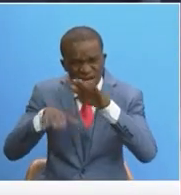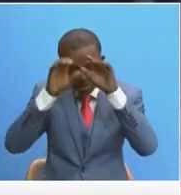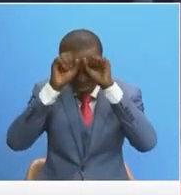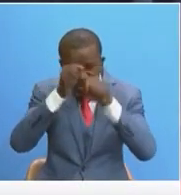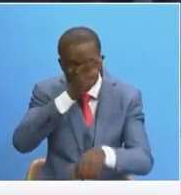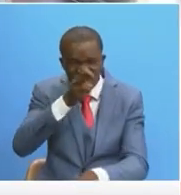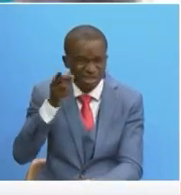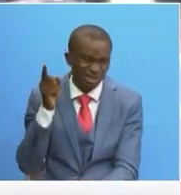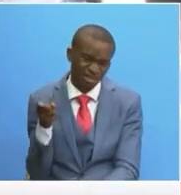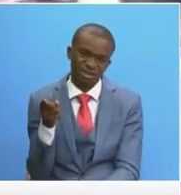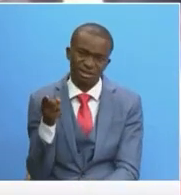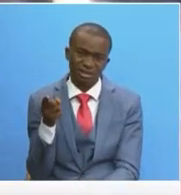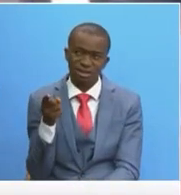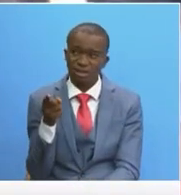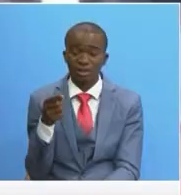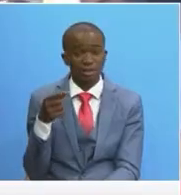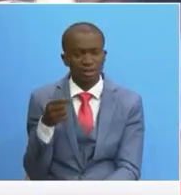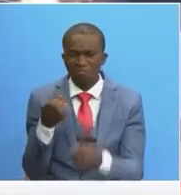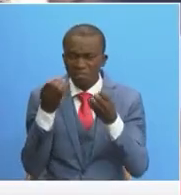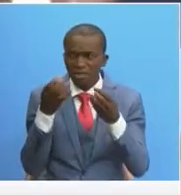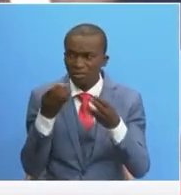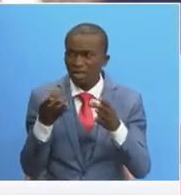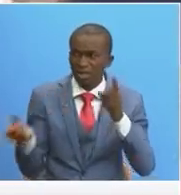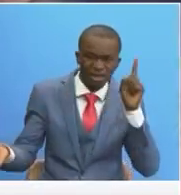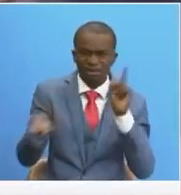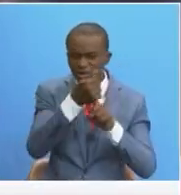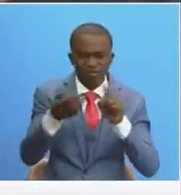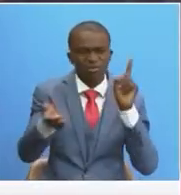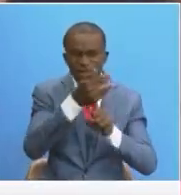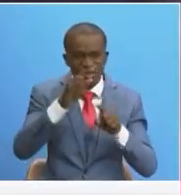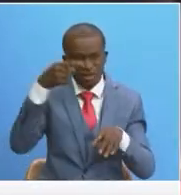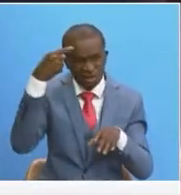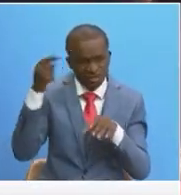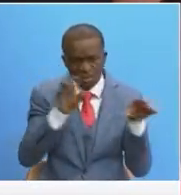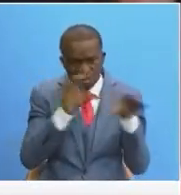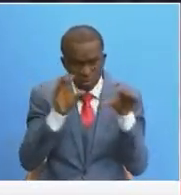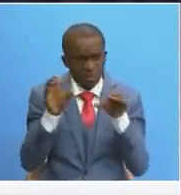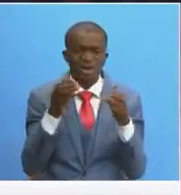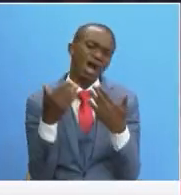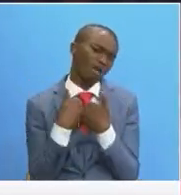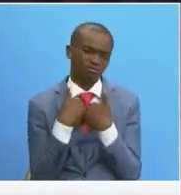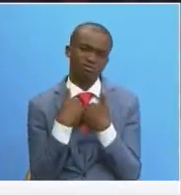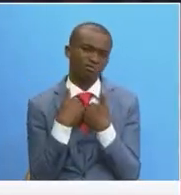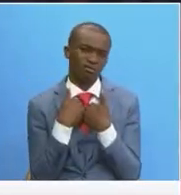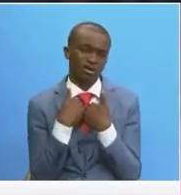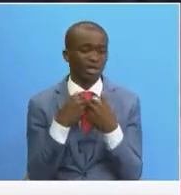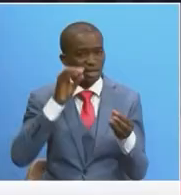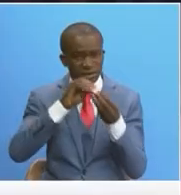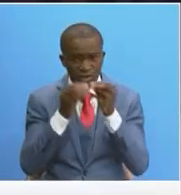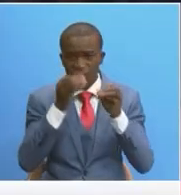Dawn government. There are several key achievements that we as educators must acknowledge.